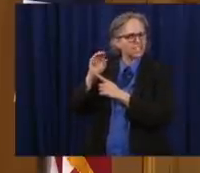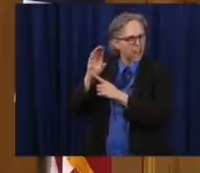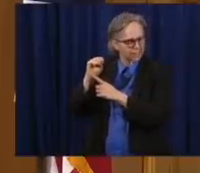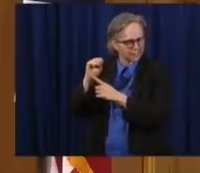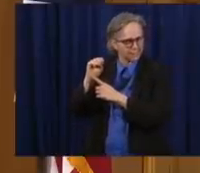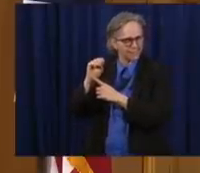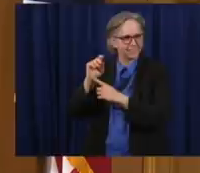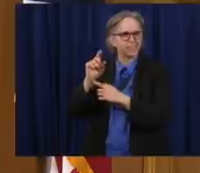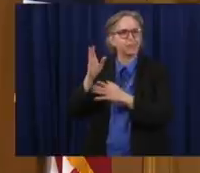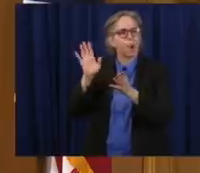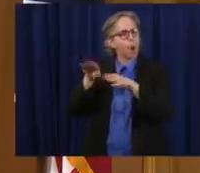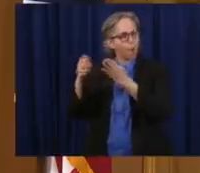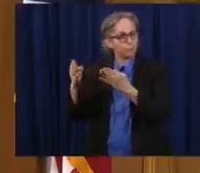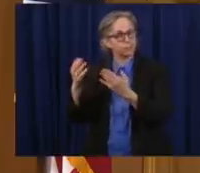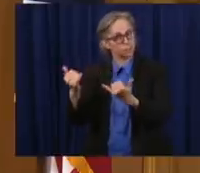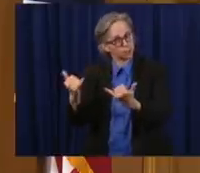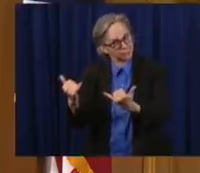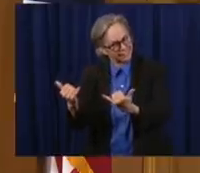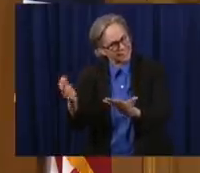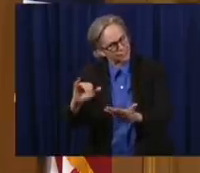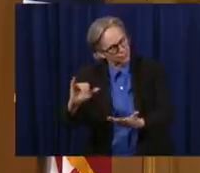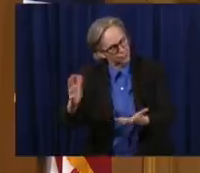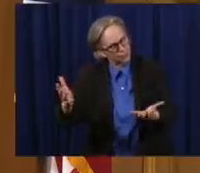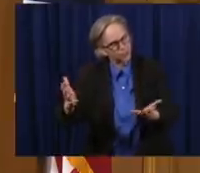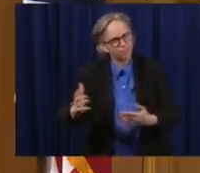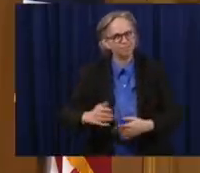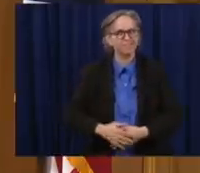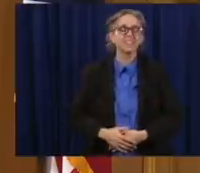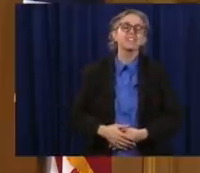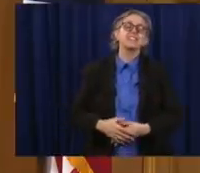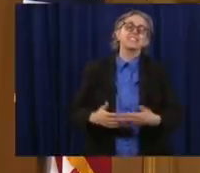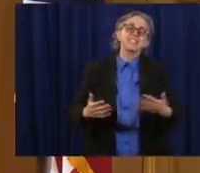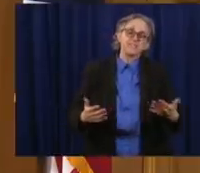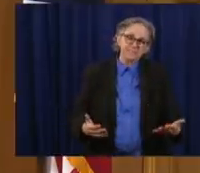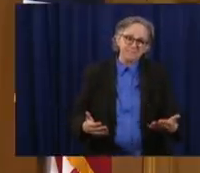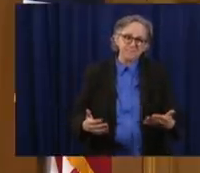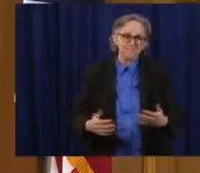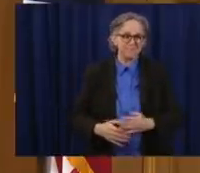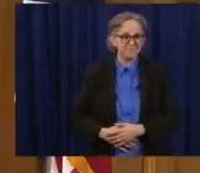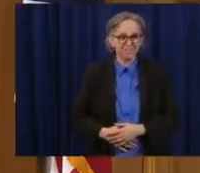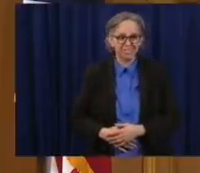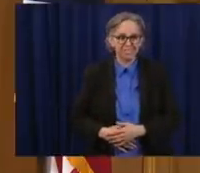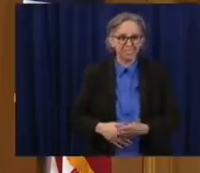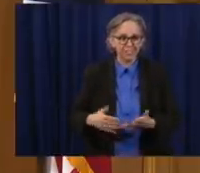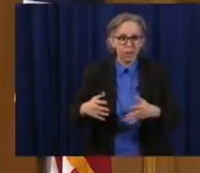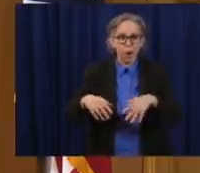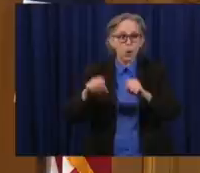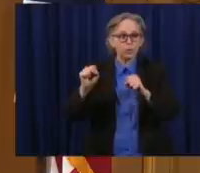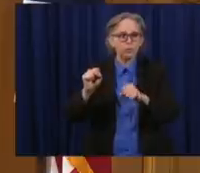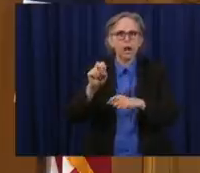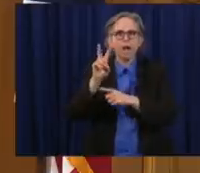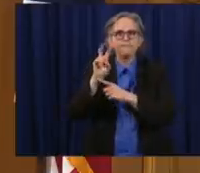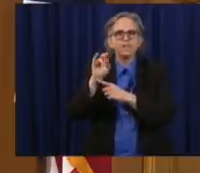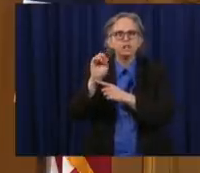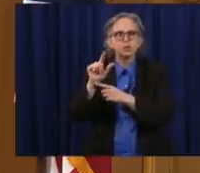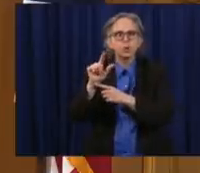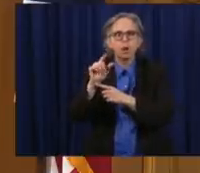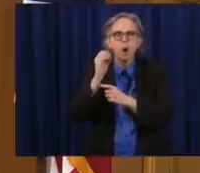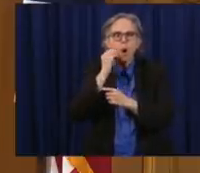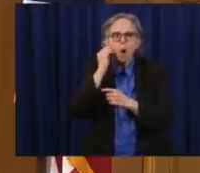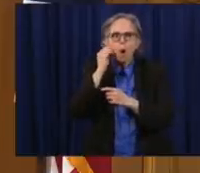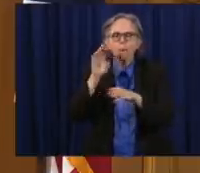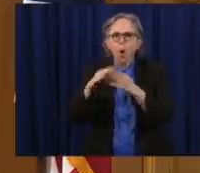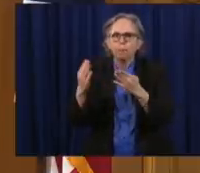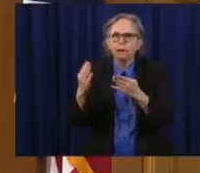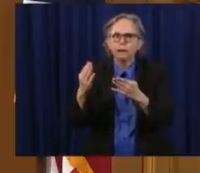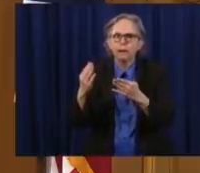today. They are actually having a virtual home opening, and you can watch that at 7